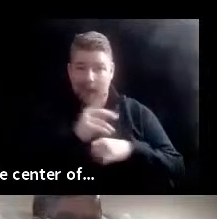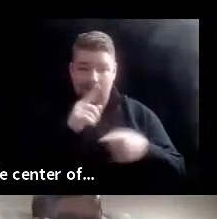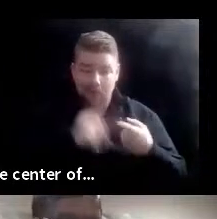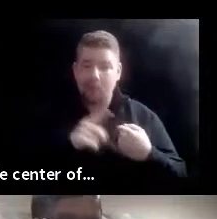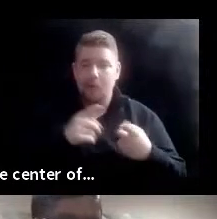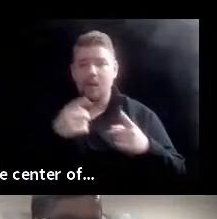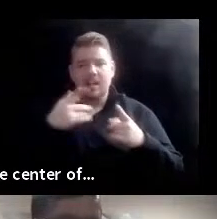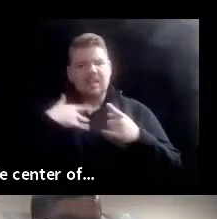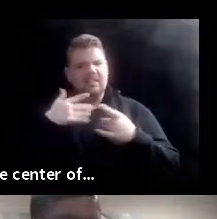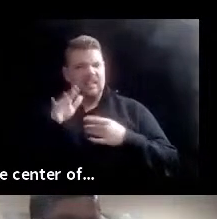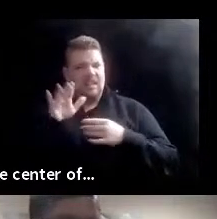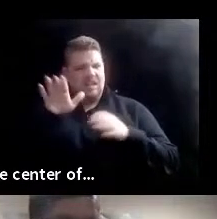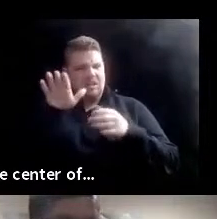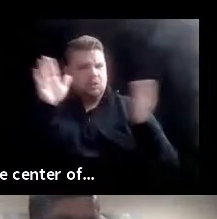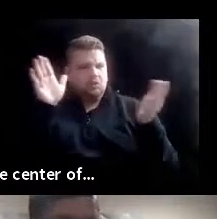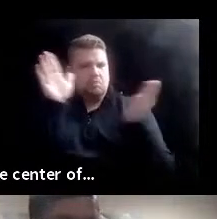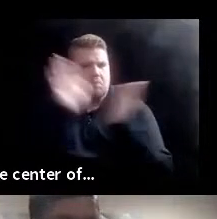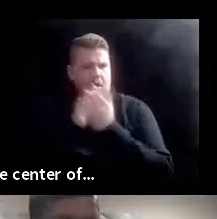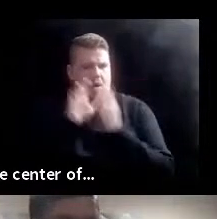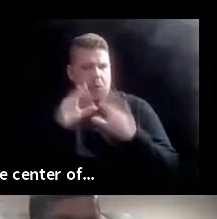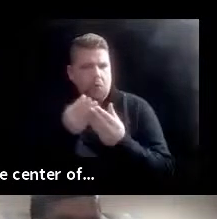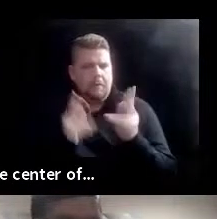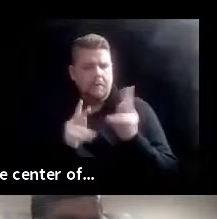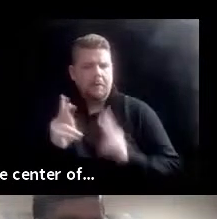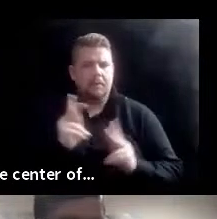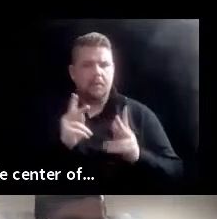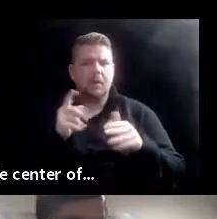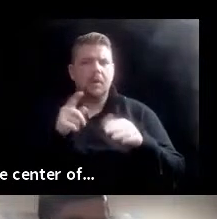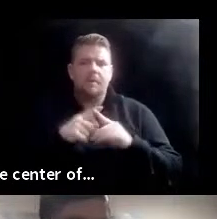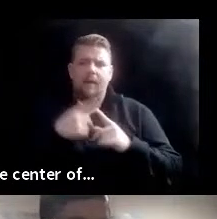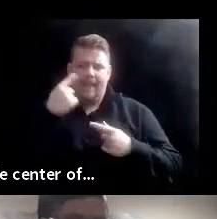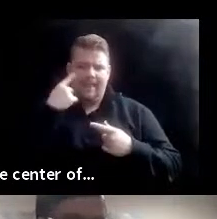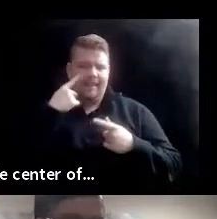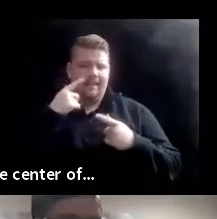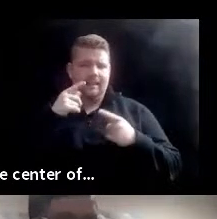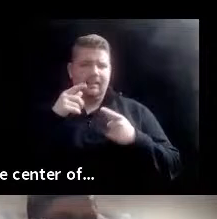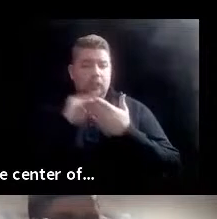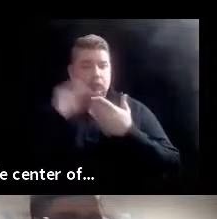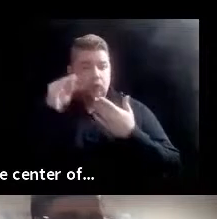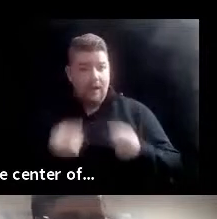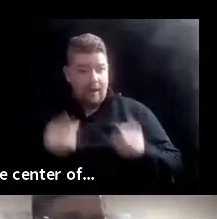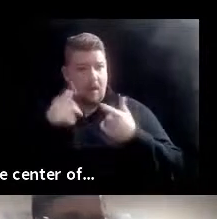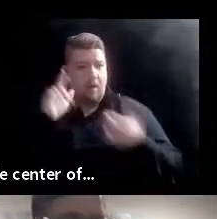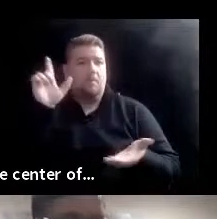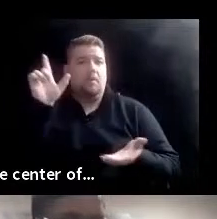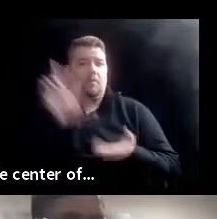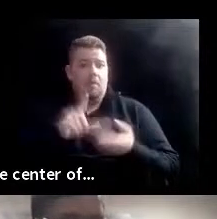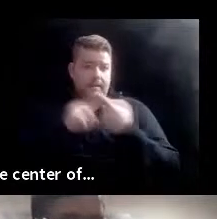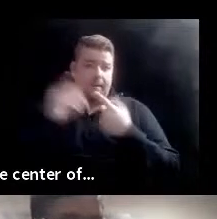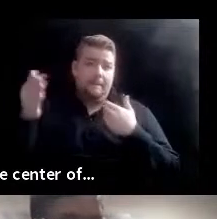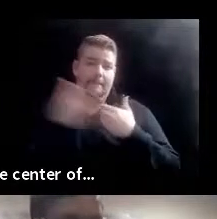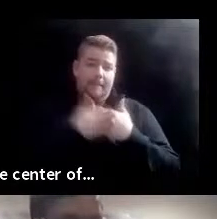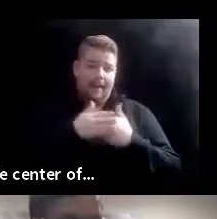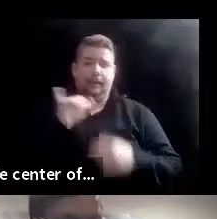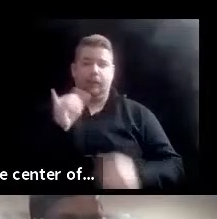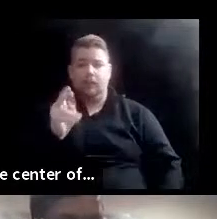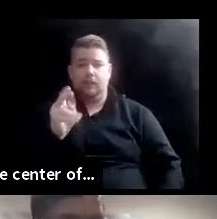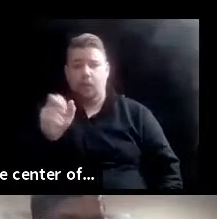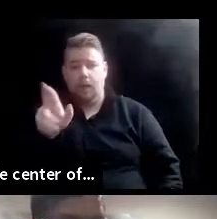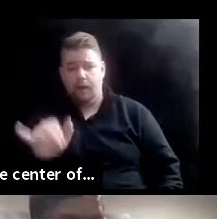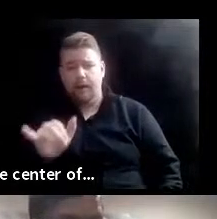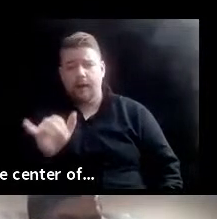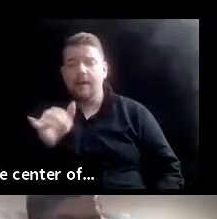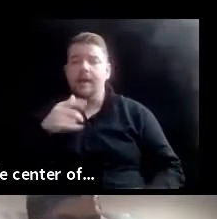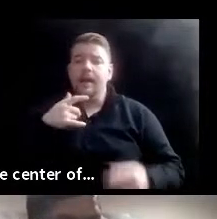relatively small population. And so I suspect that the number of students will be pretty low until they come back in January. I think there has been